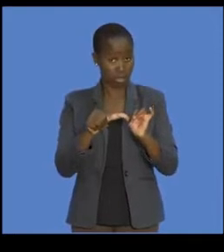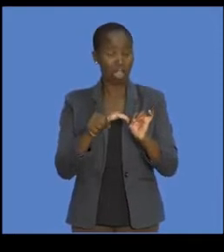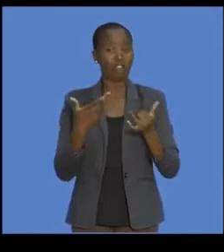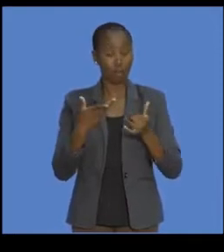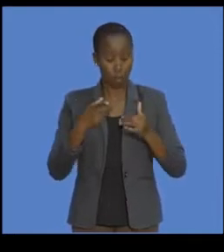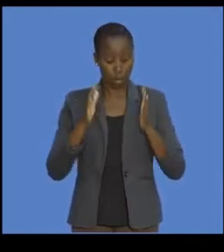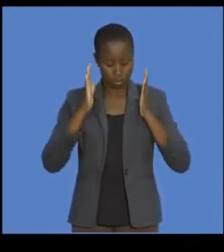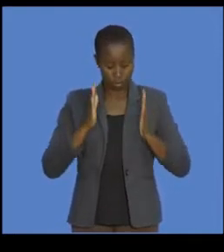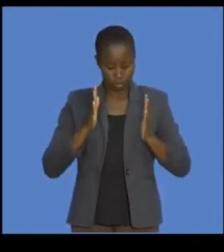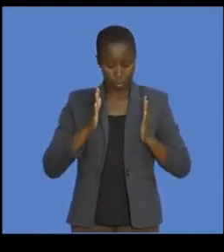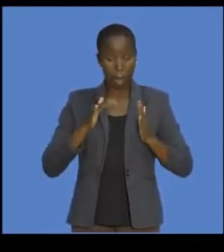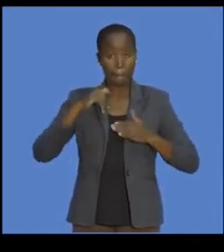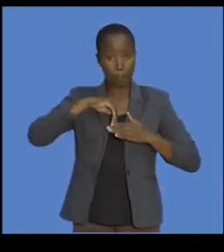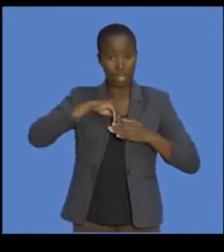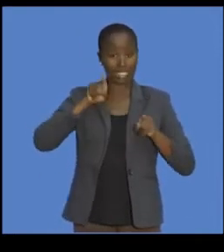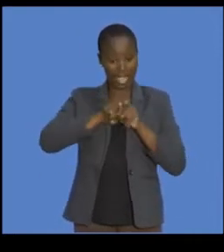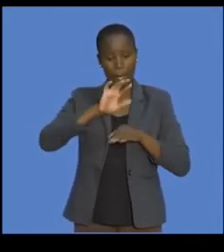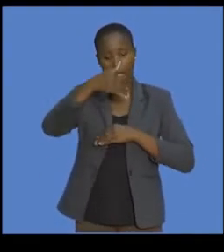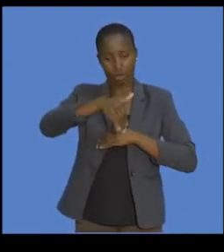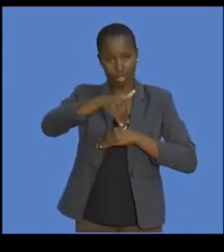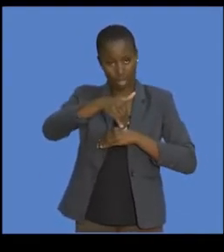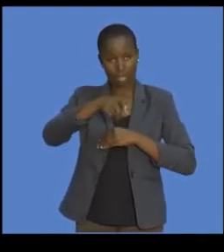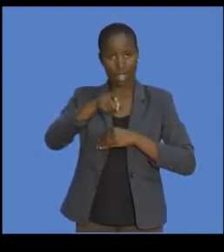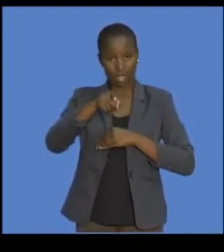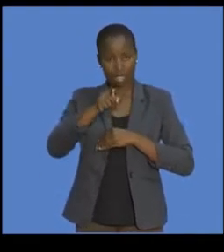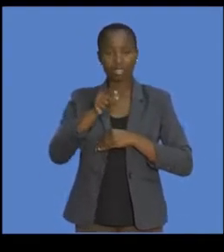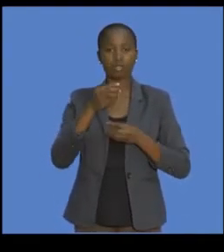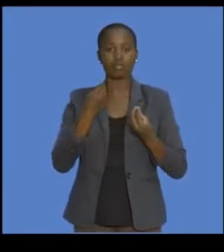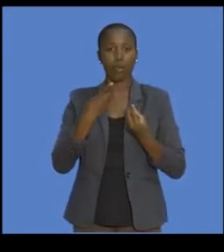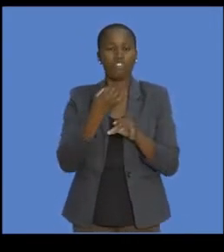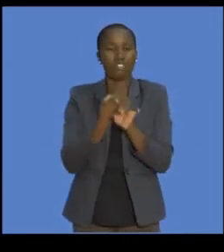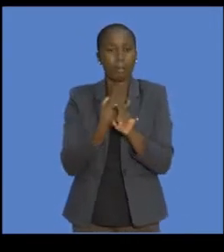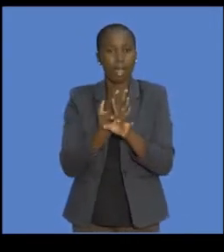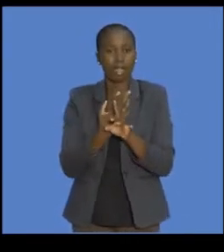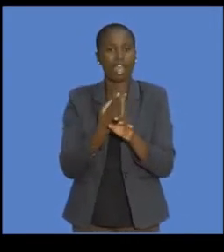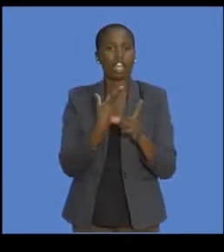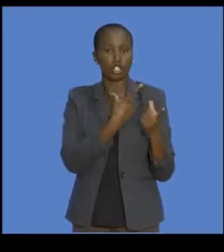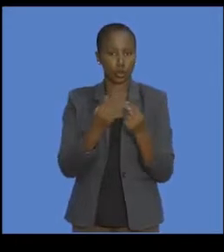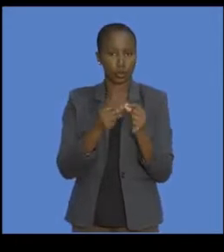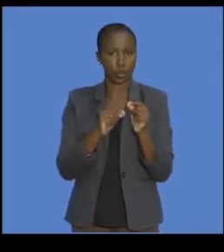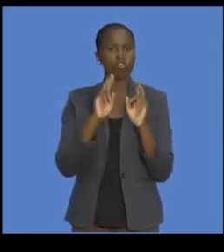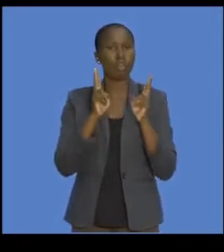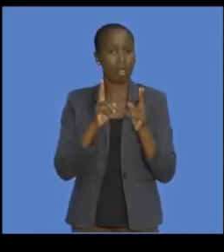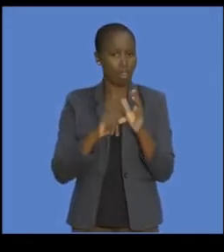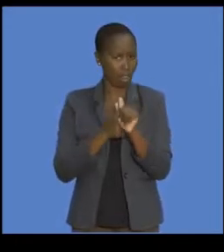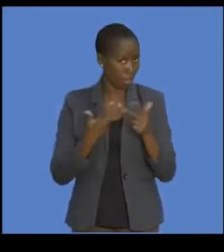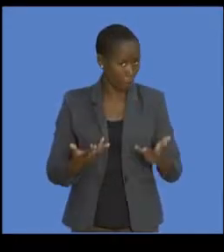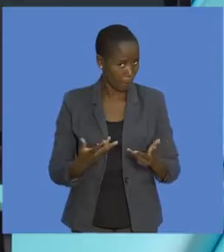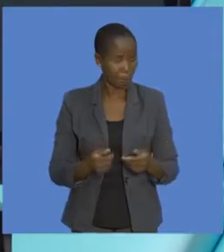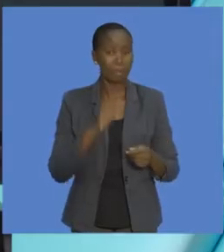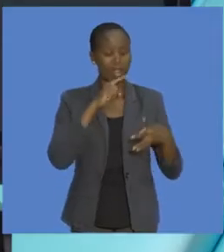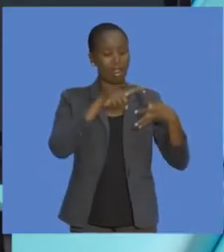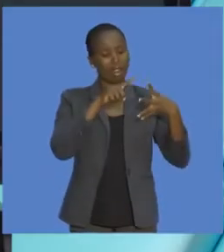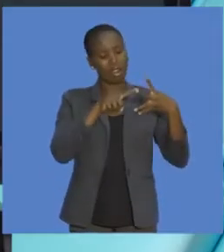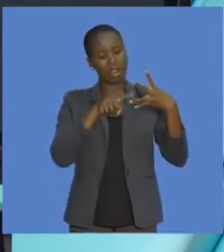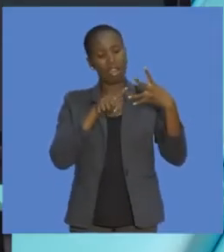environment and often incorporates a form of feedback regulation. So these are four options that are